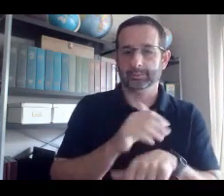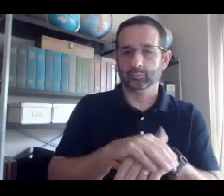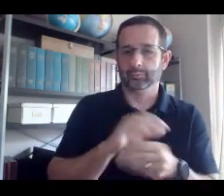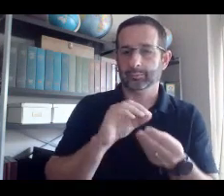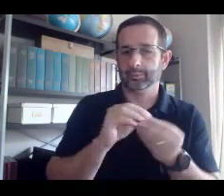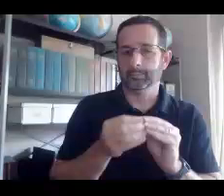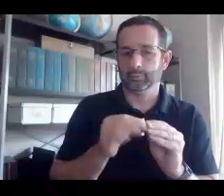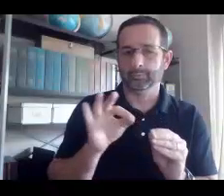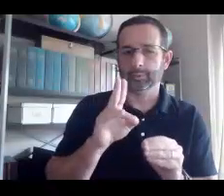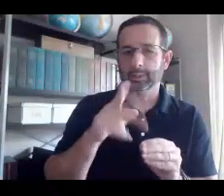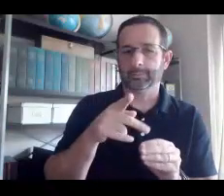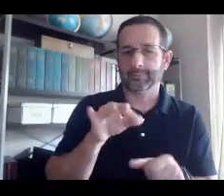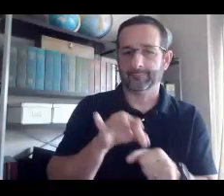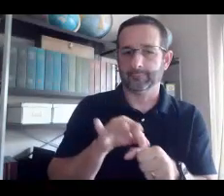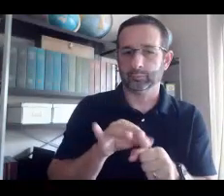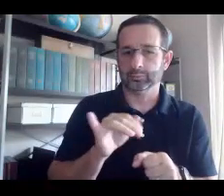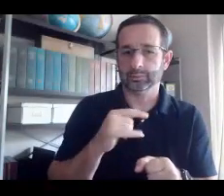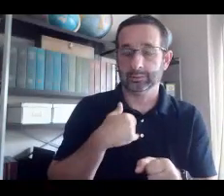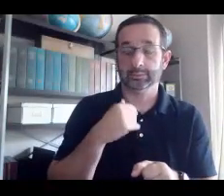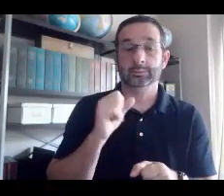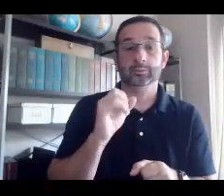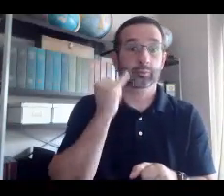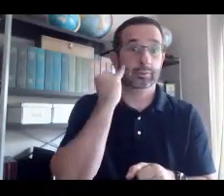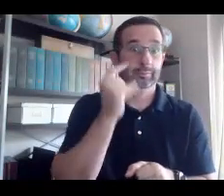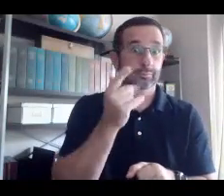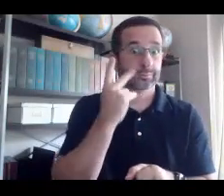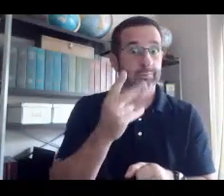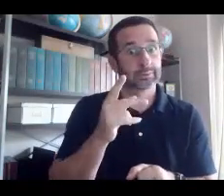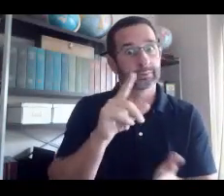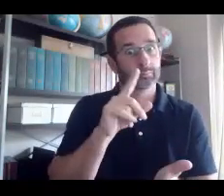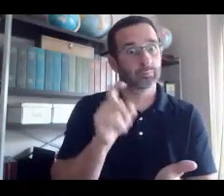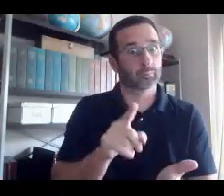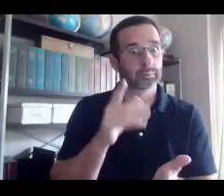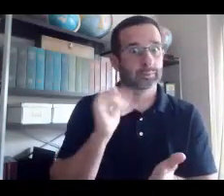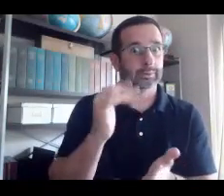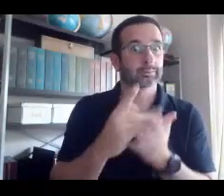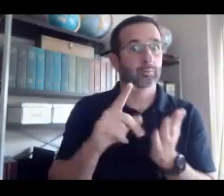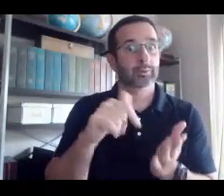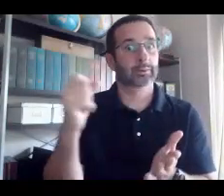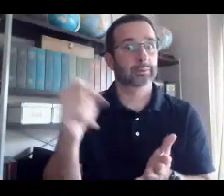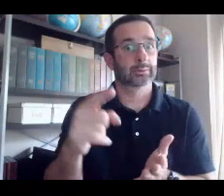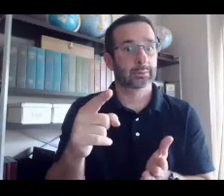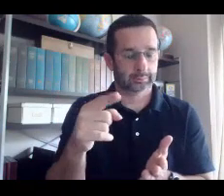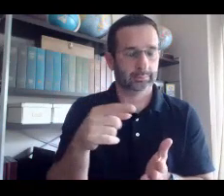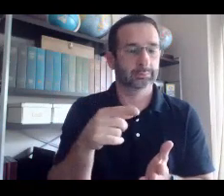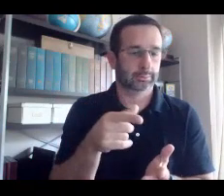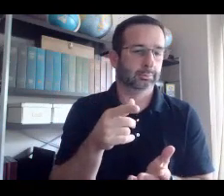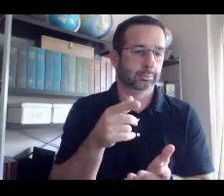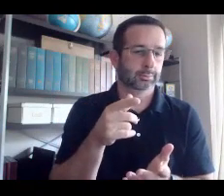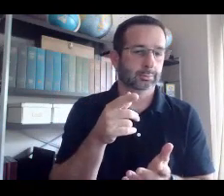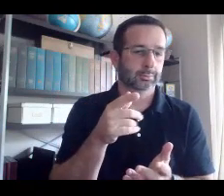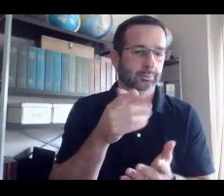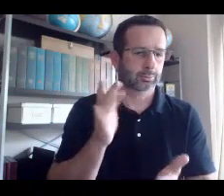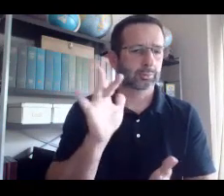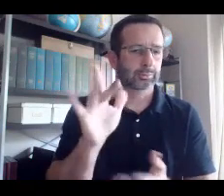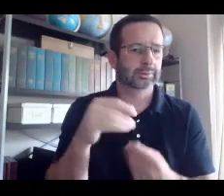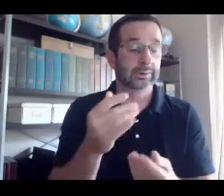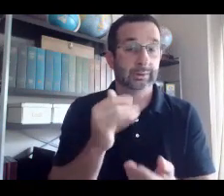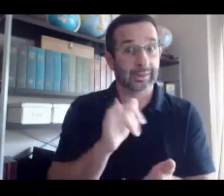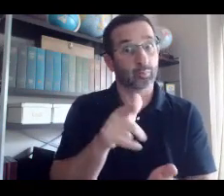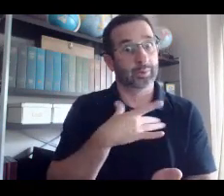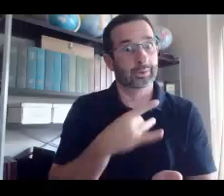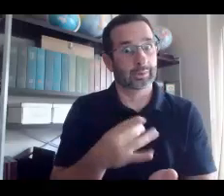the presentation, we will answer questions based on the amount of upvotes it has. So if you have a question